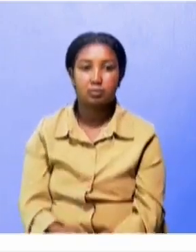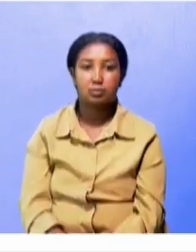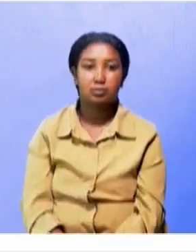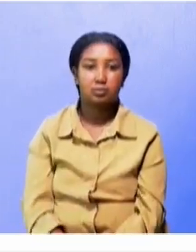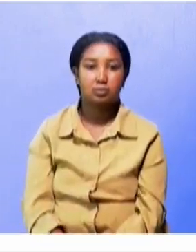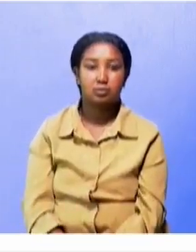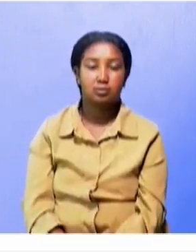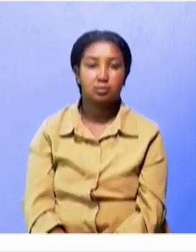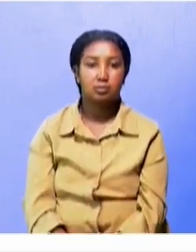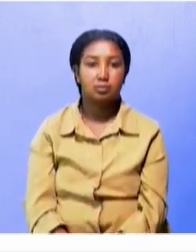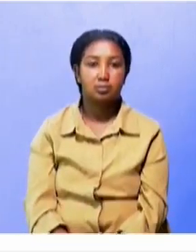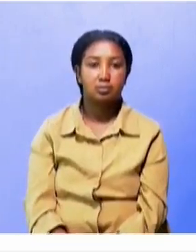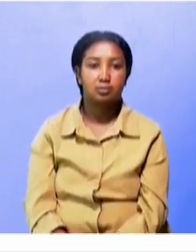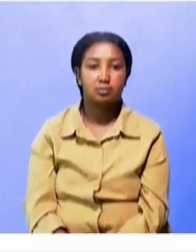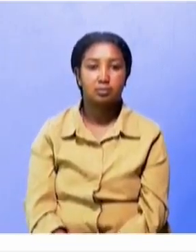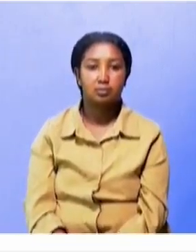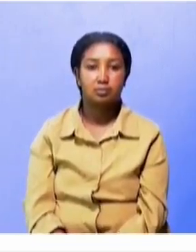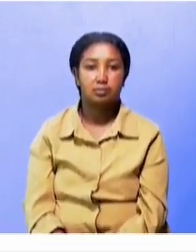Right.